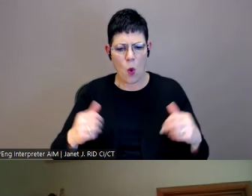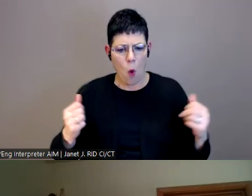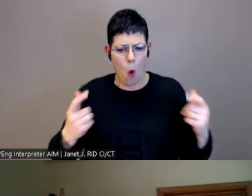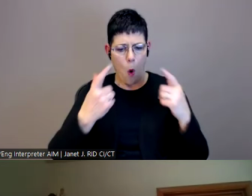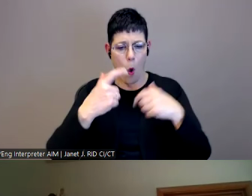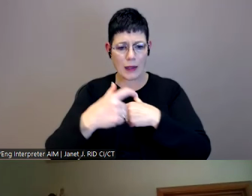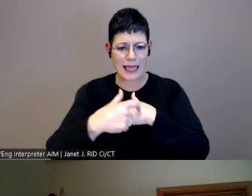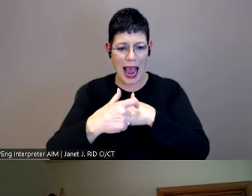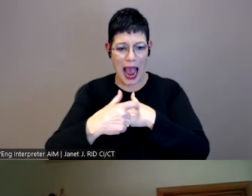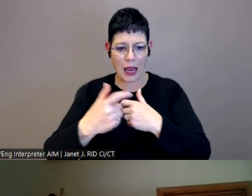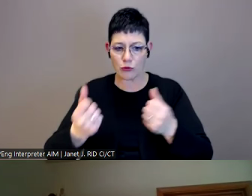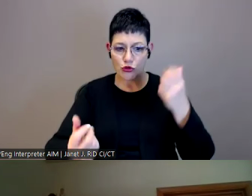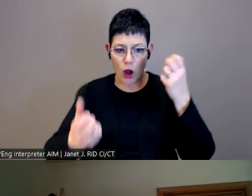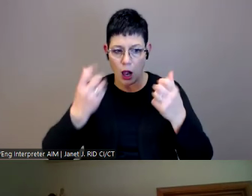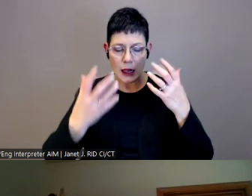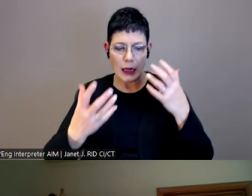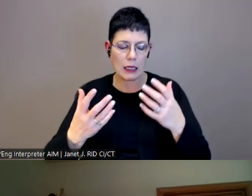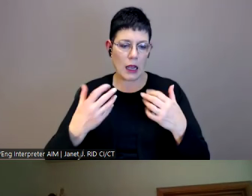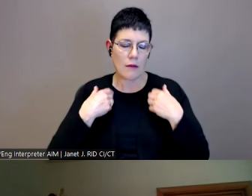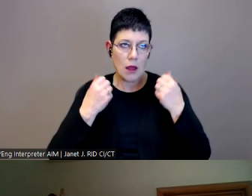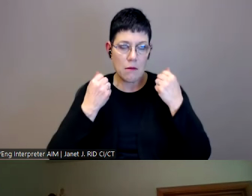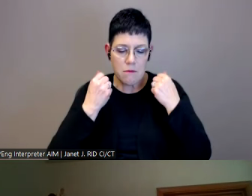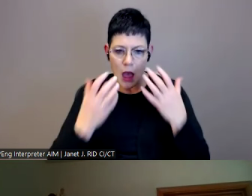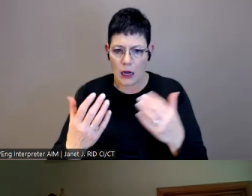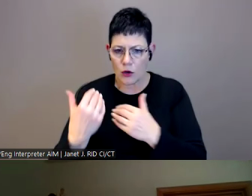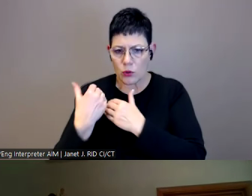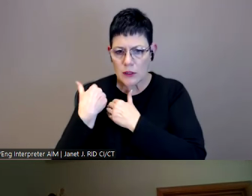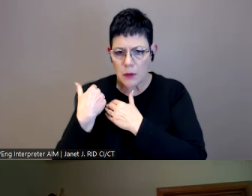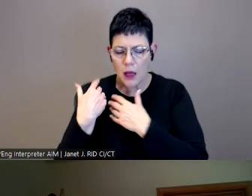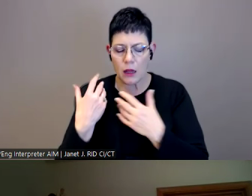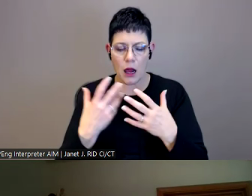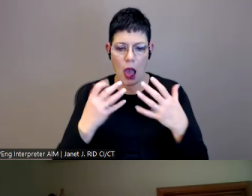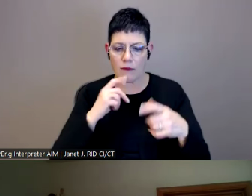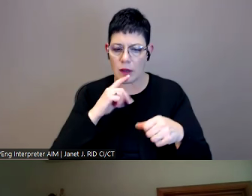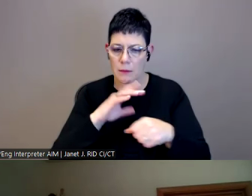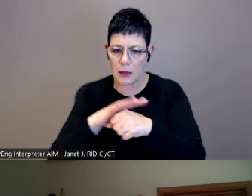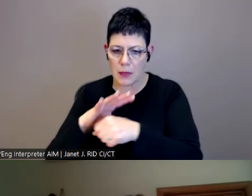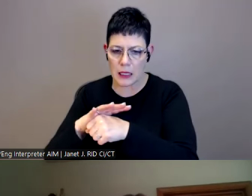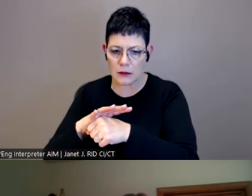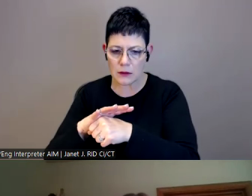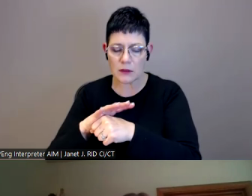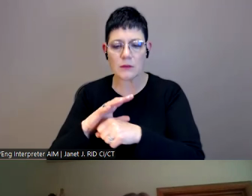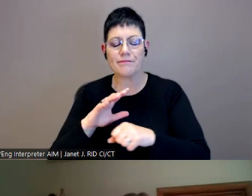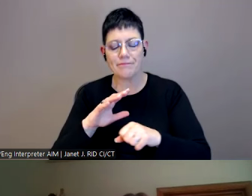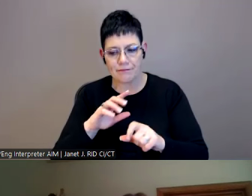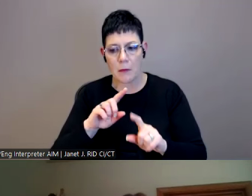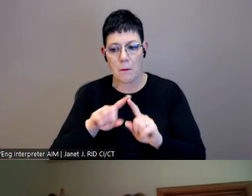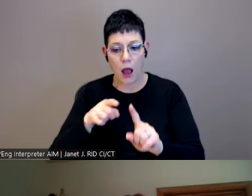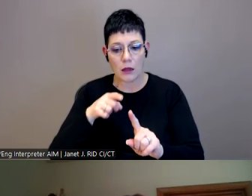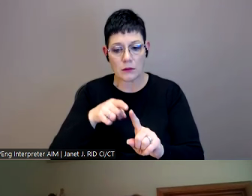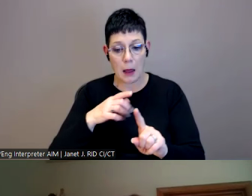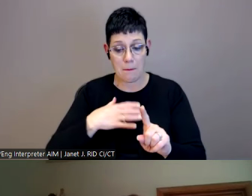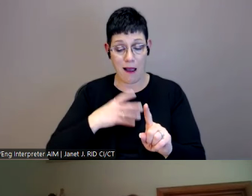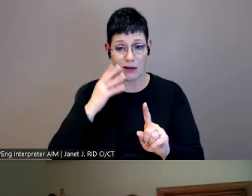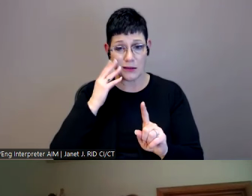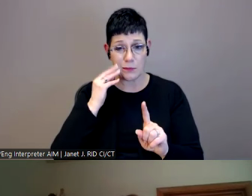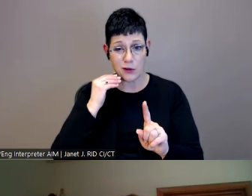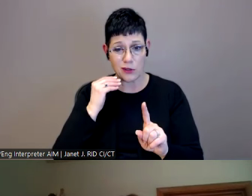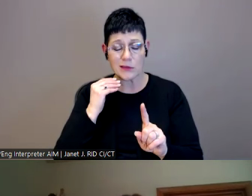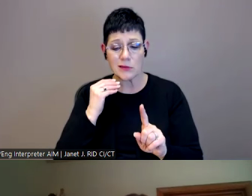and resources. We're all responsible for a lot of things. We have a lot of commitments. But I would say, in my experience,